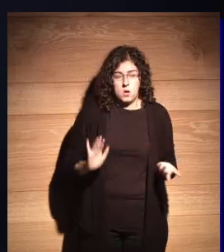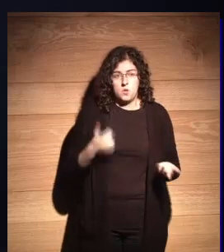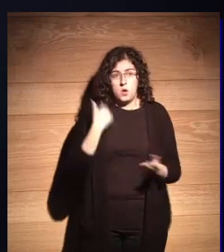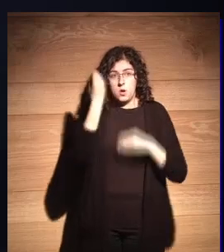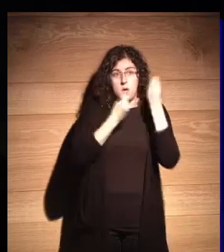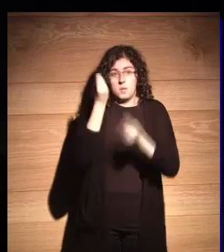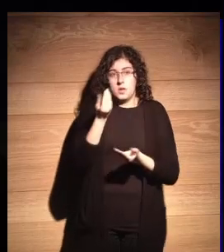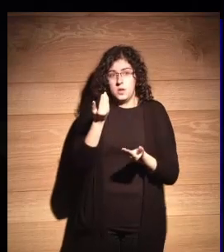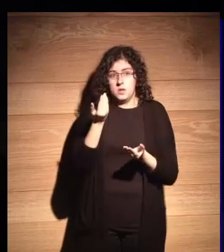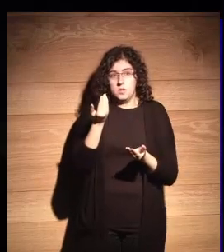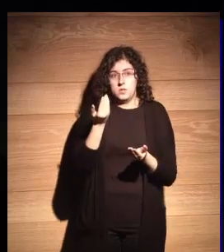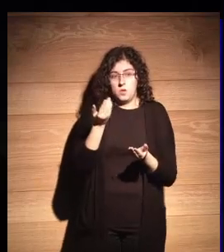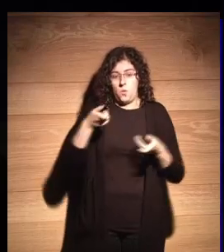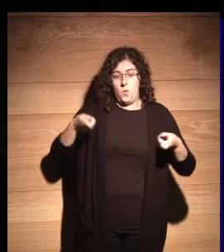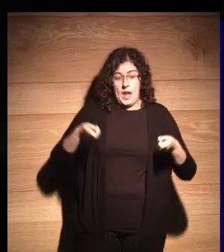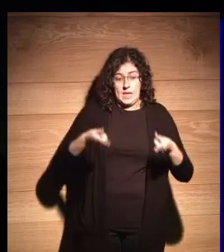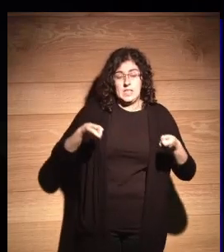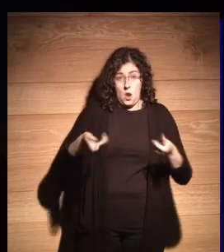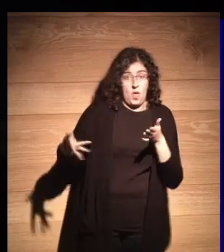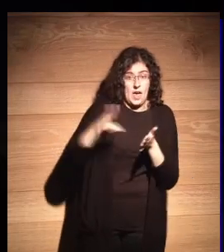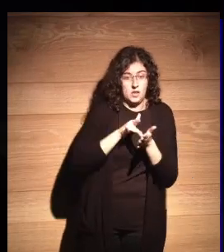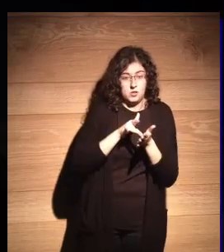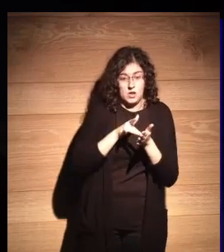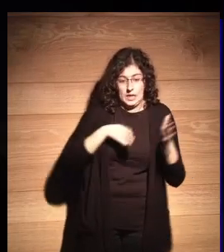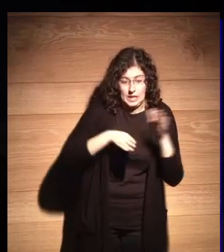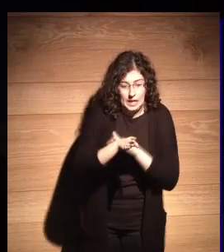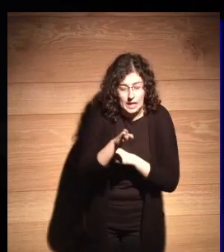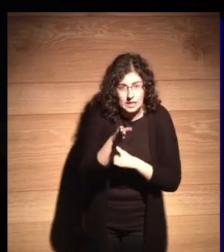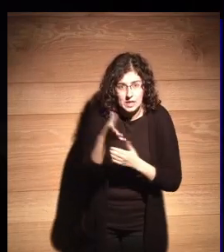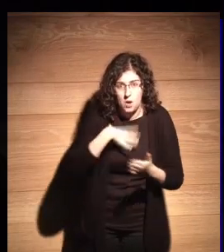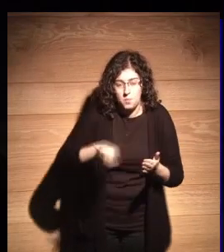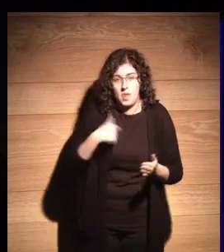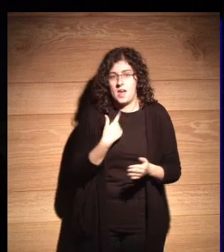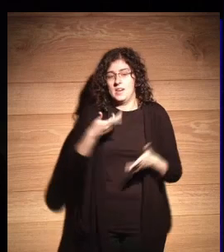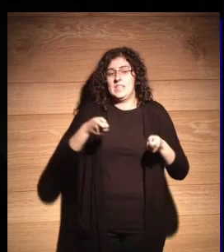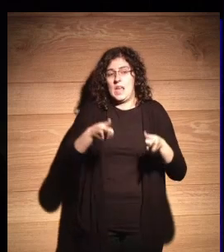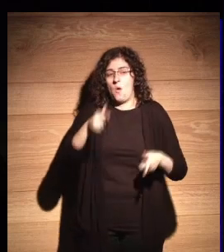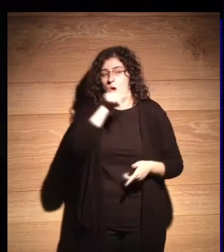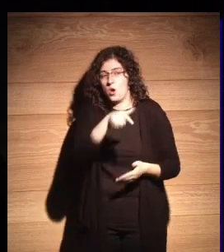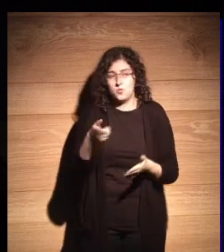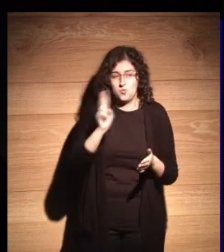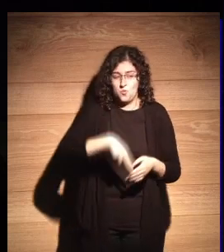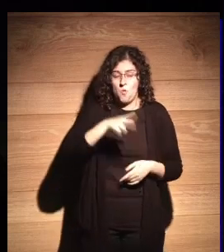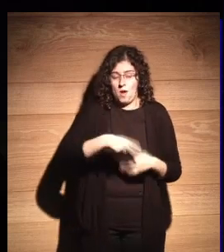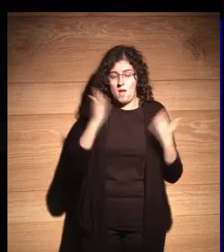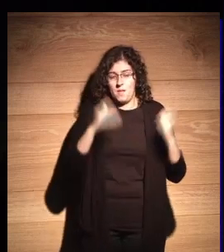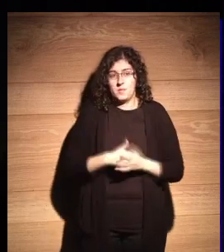never on a wheelchair. So, okay. So I think here we had Yeah.